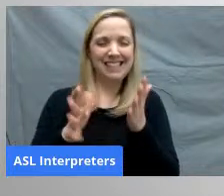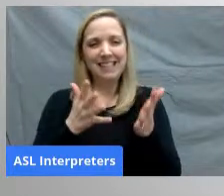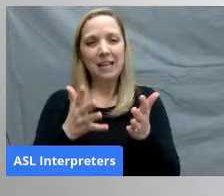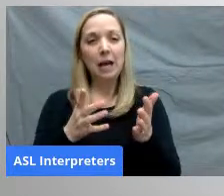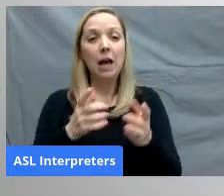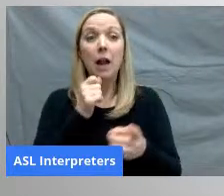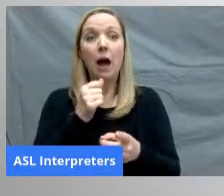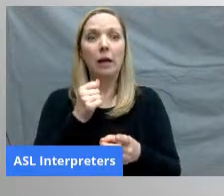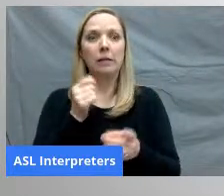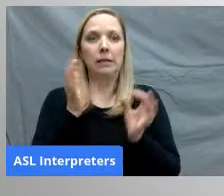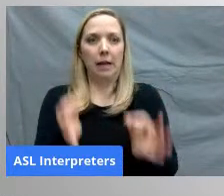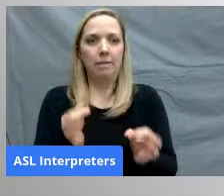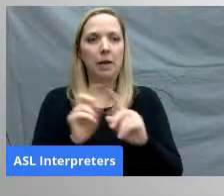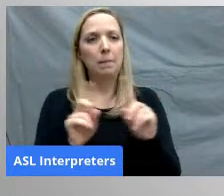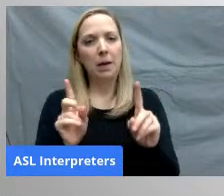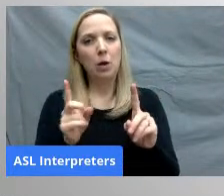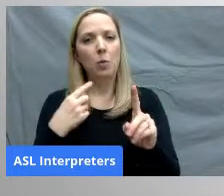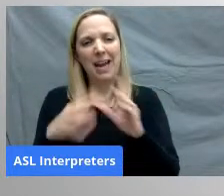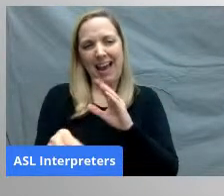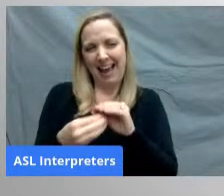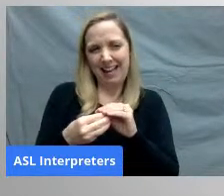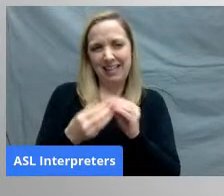parents reading this policy.